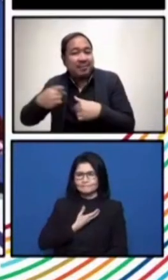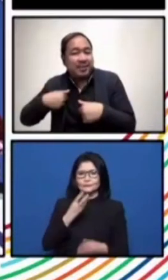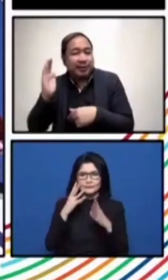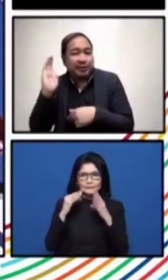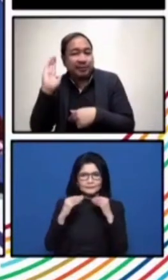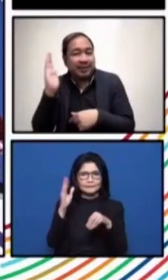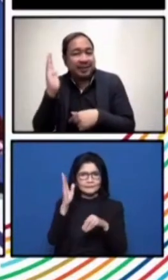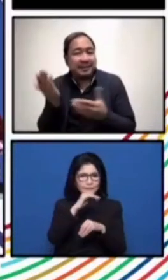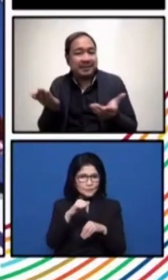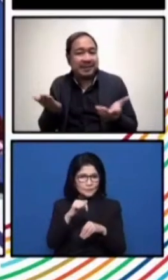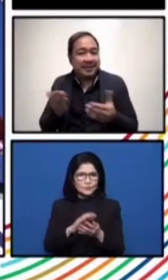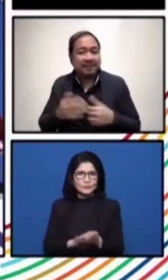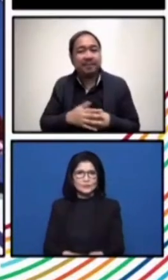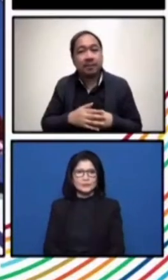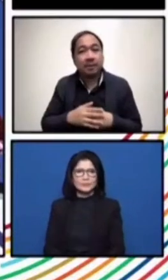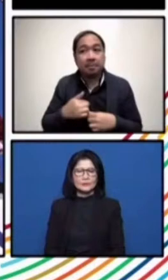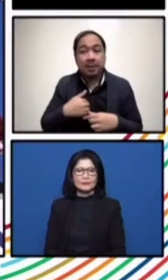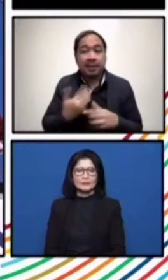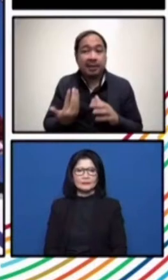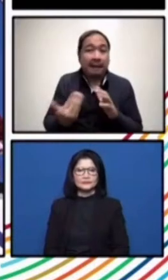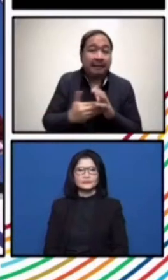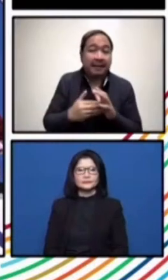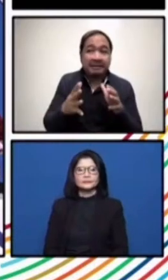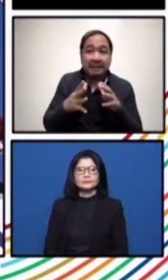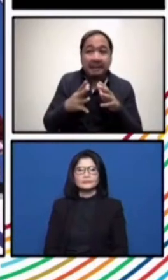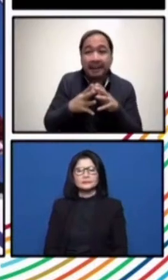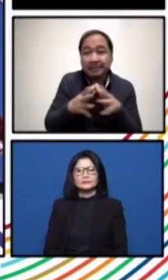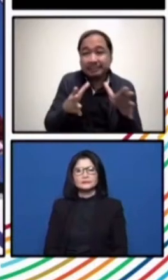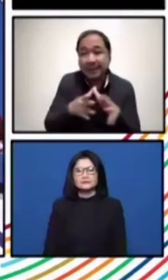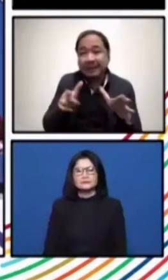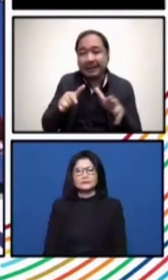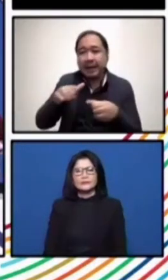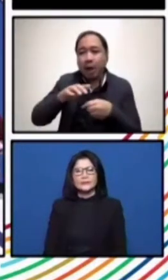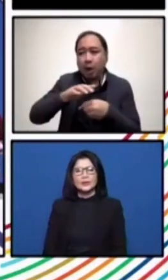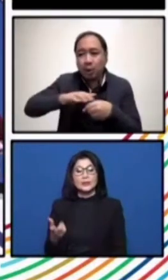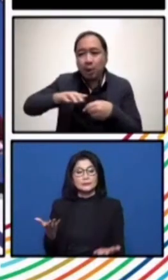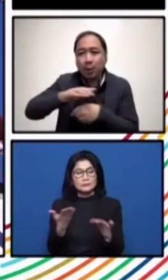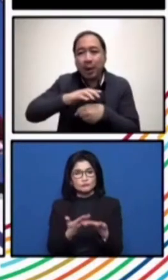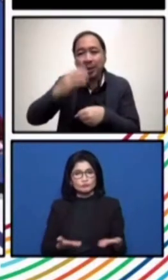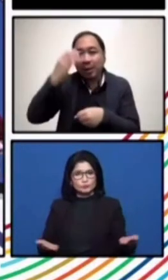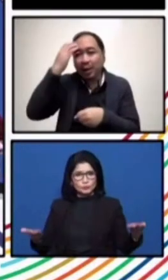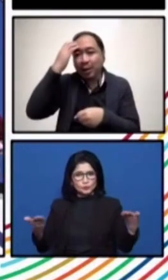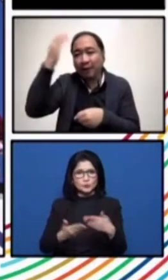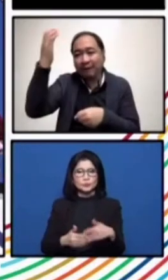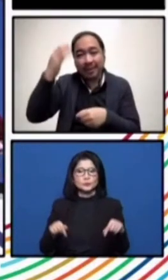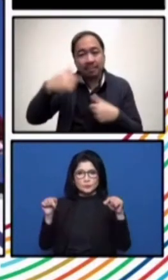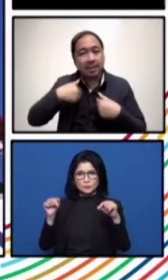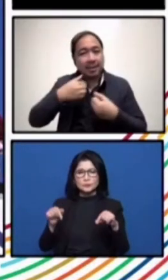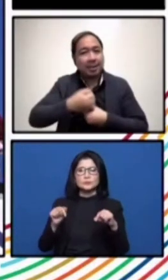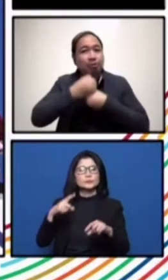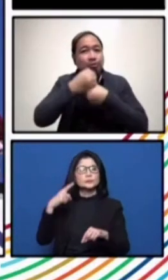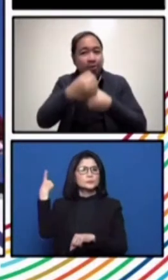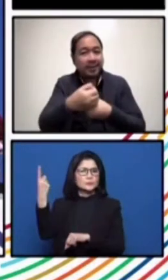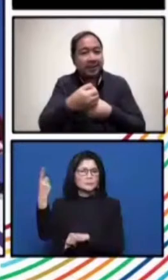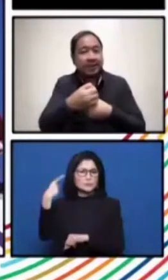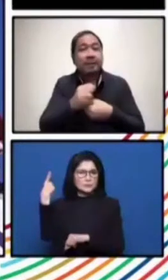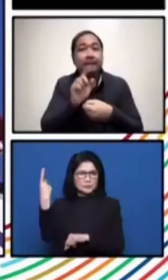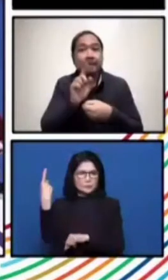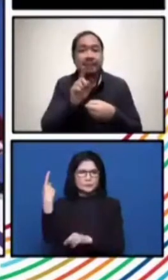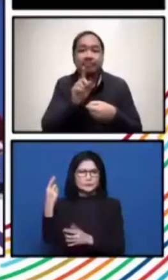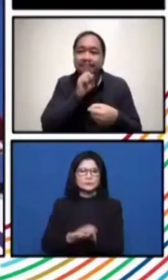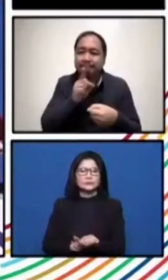I don't need to explain how important this local constituency that I'm representing local governments and the